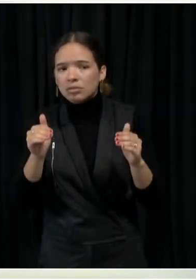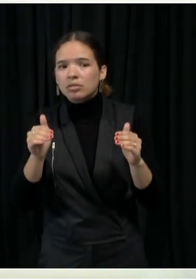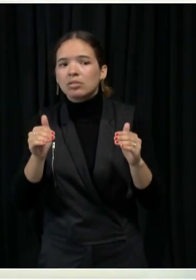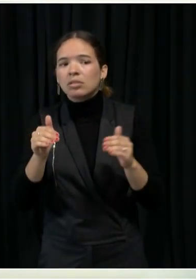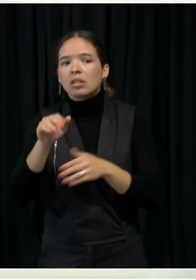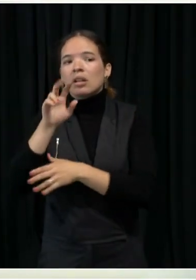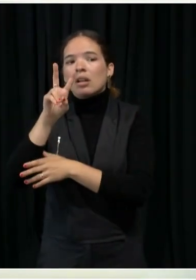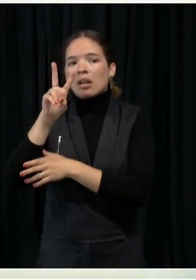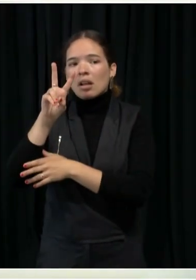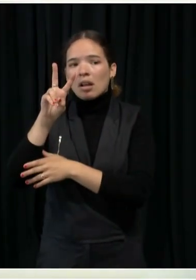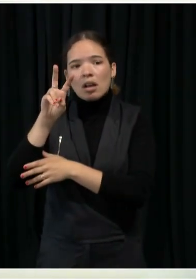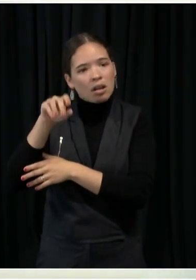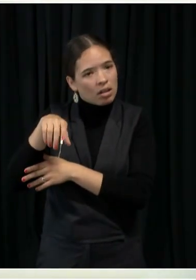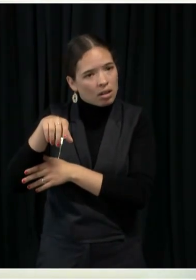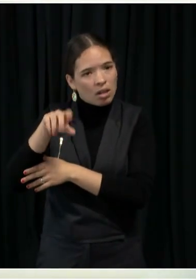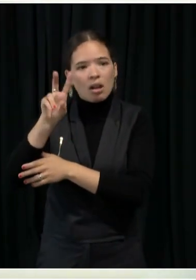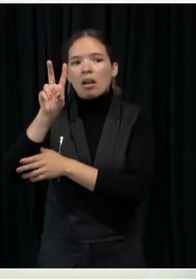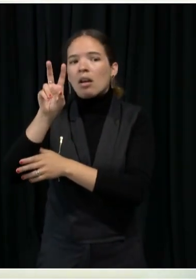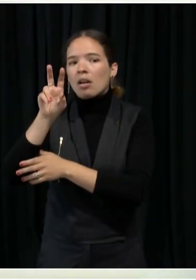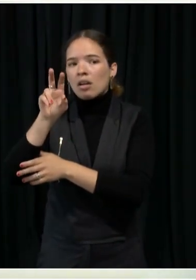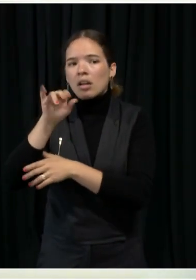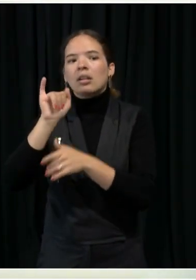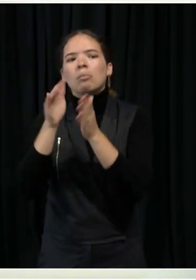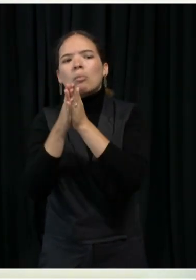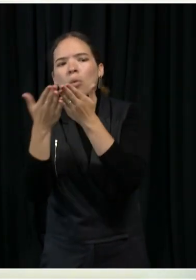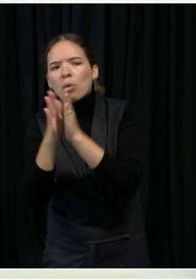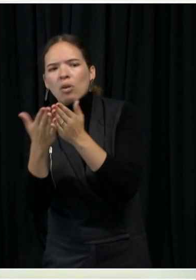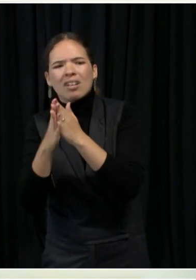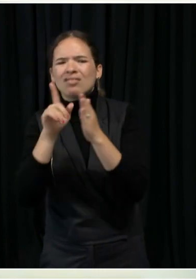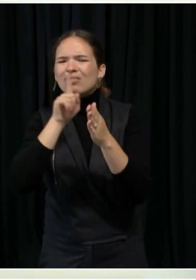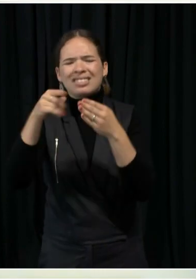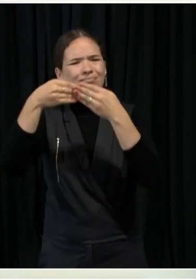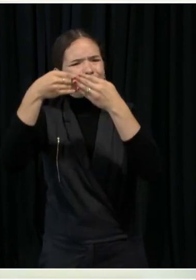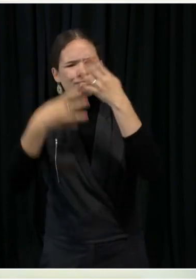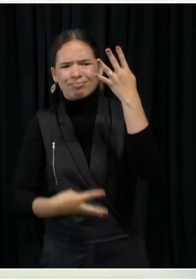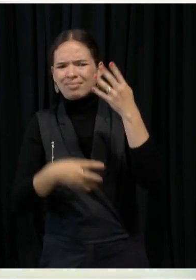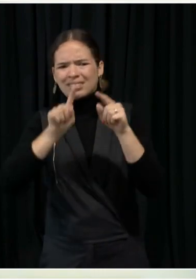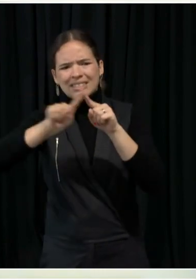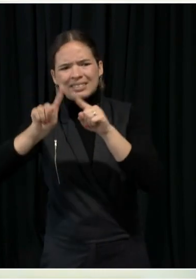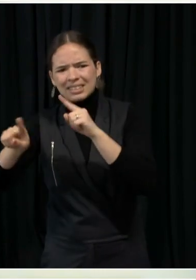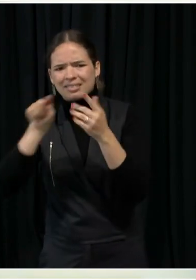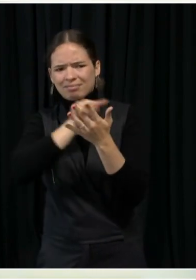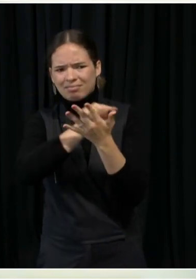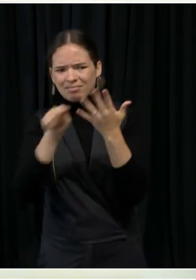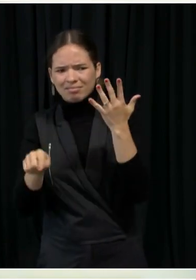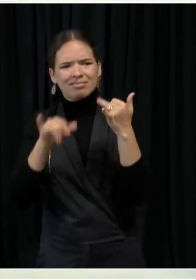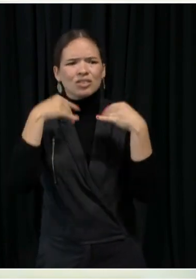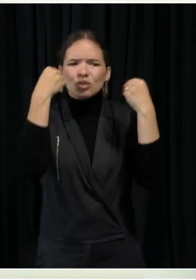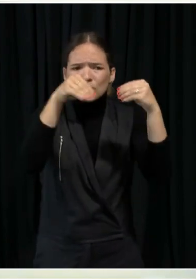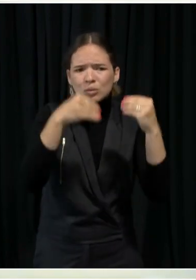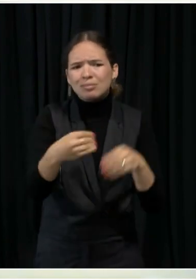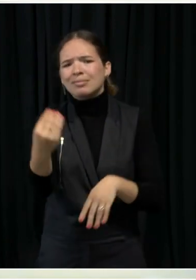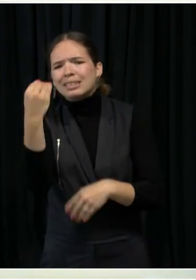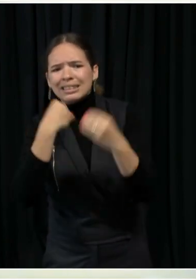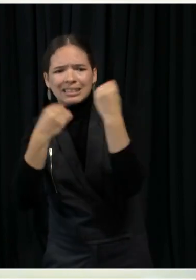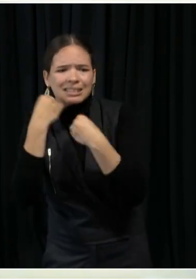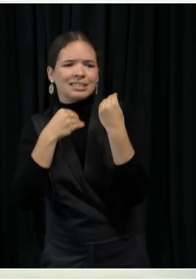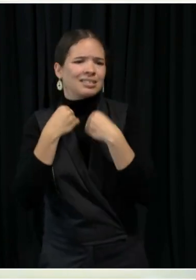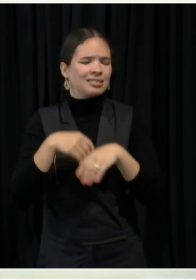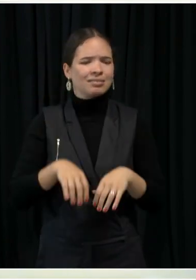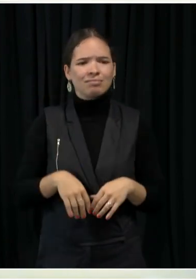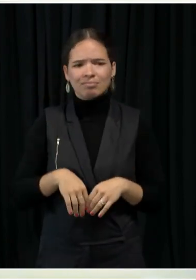Mahogany Books, Andy Schlout, Busboys and Poet, Children's National Center right